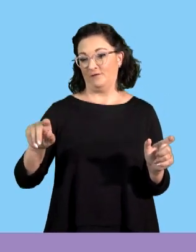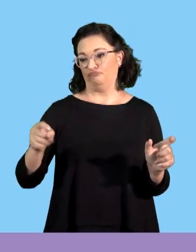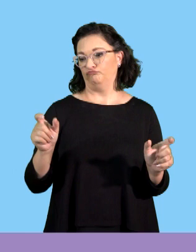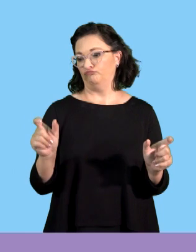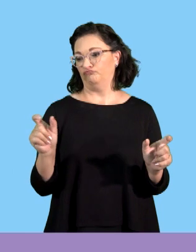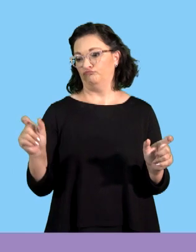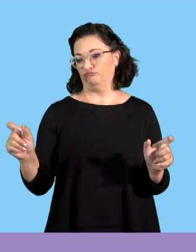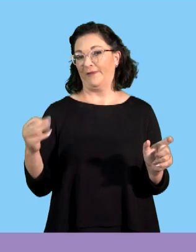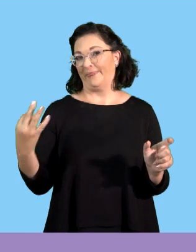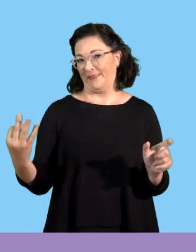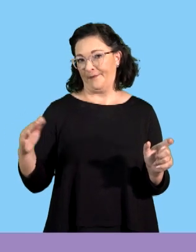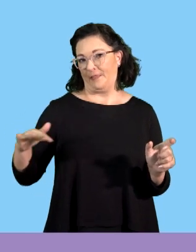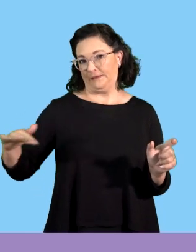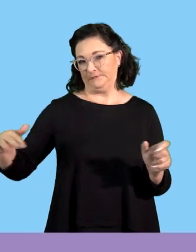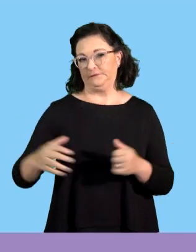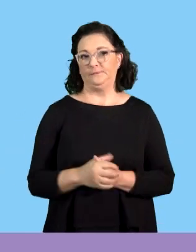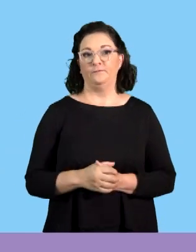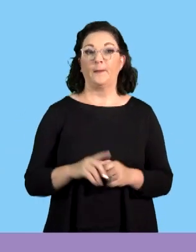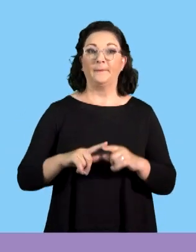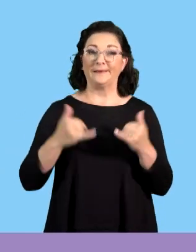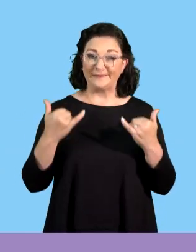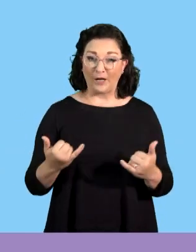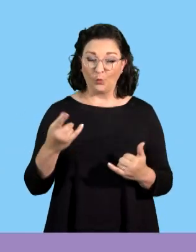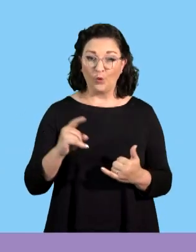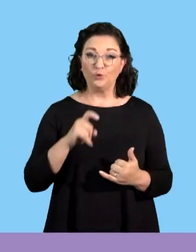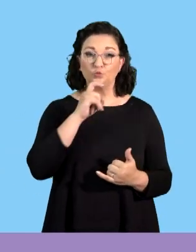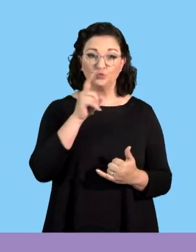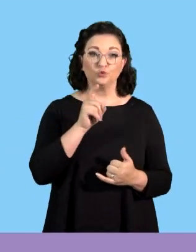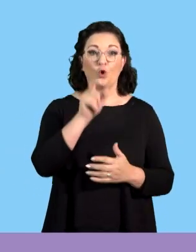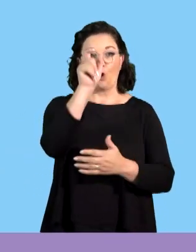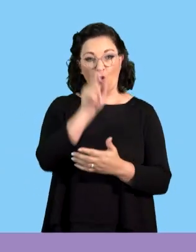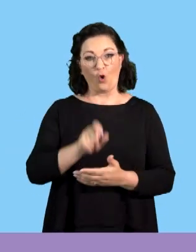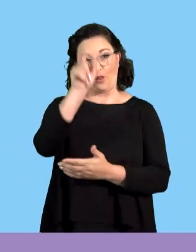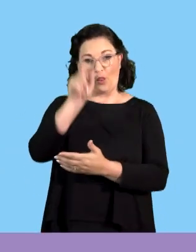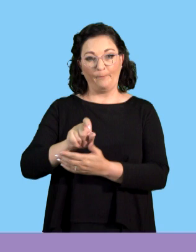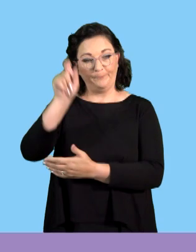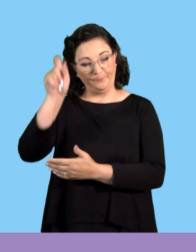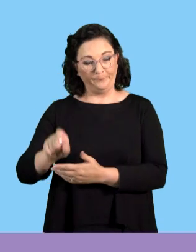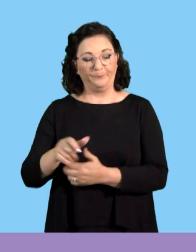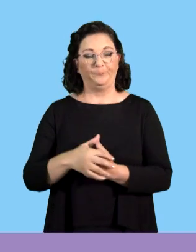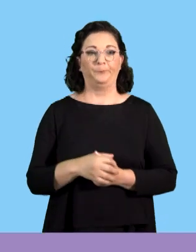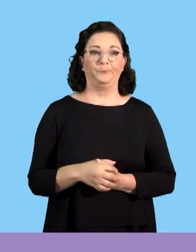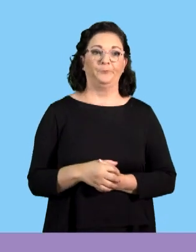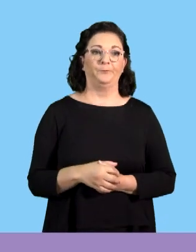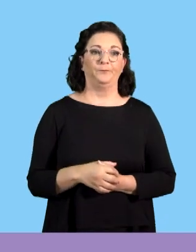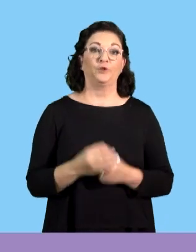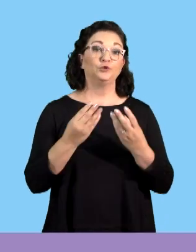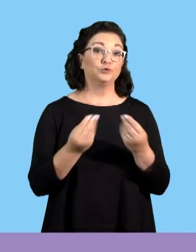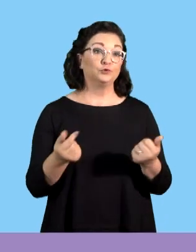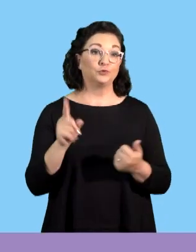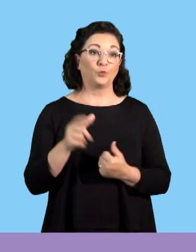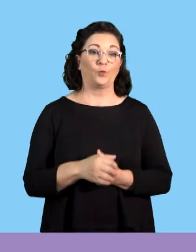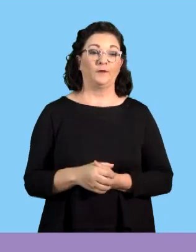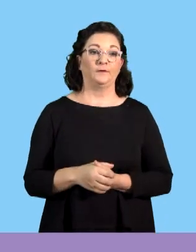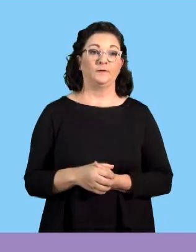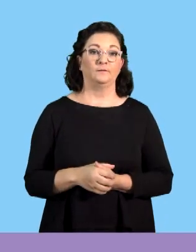4,189. Now we're going to use column method. Let's see how it goes. So we have your